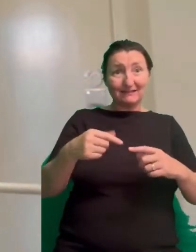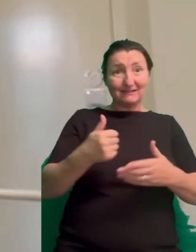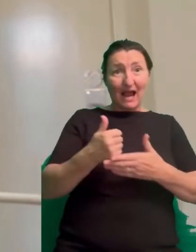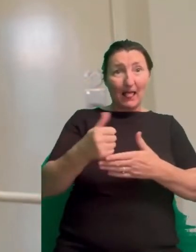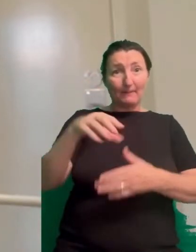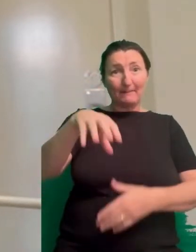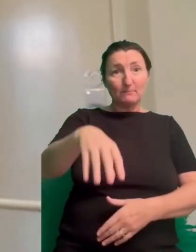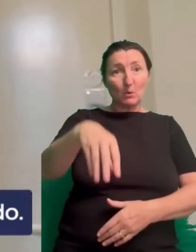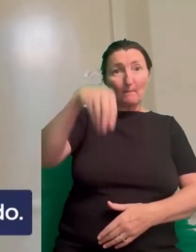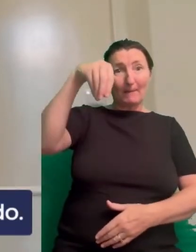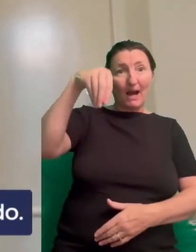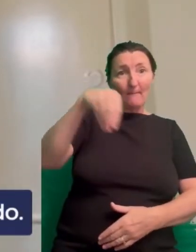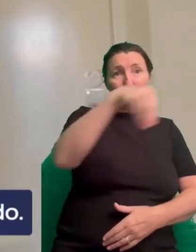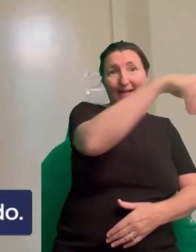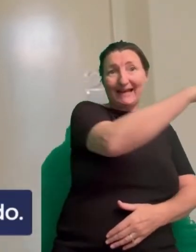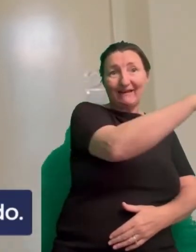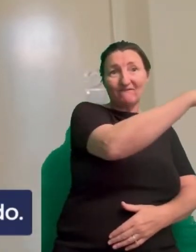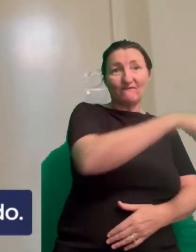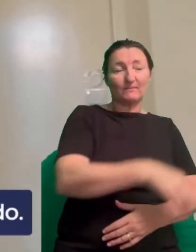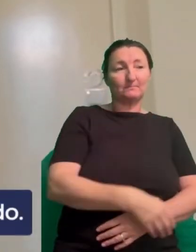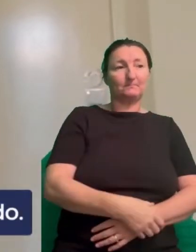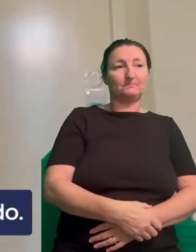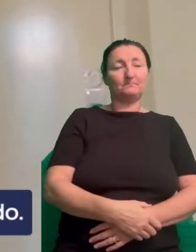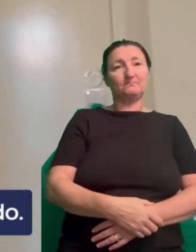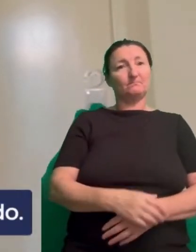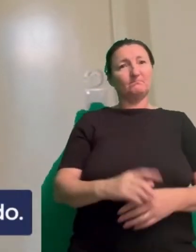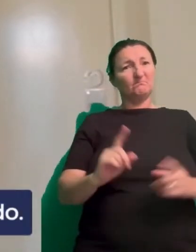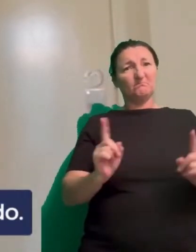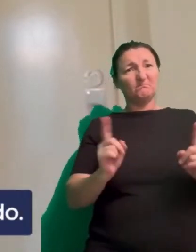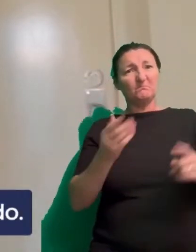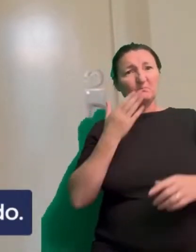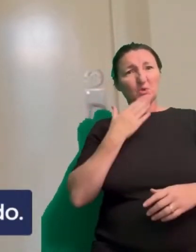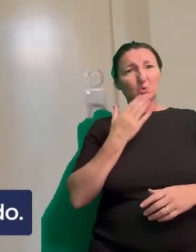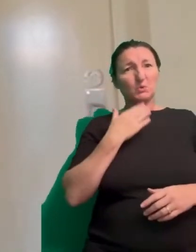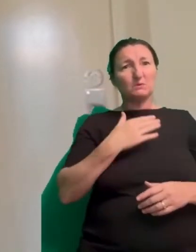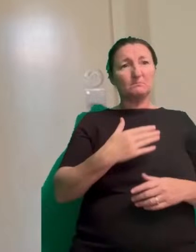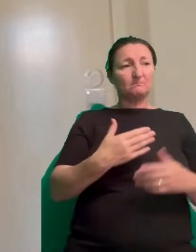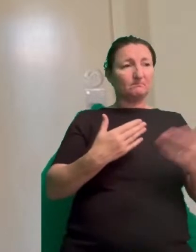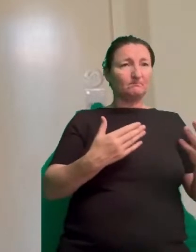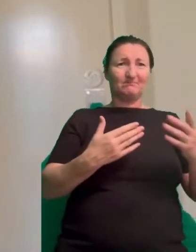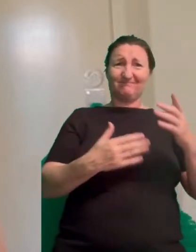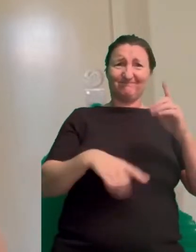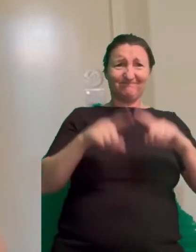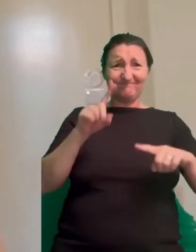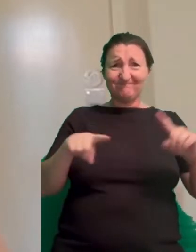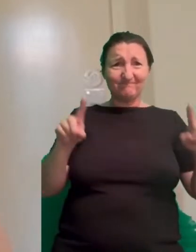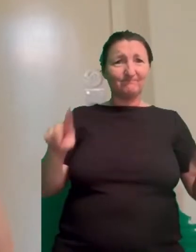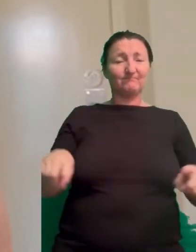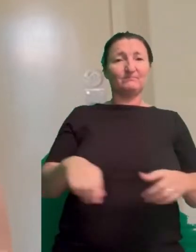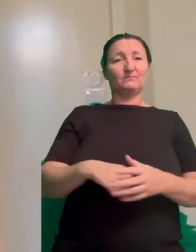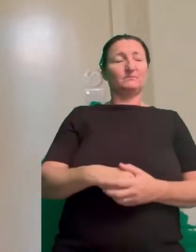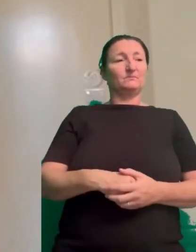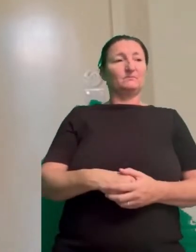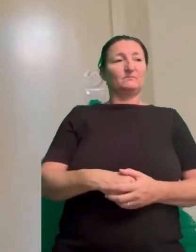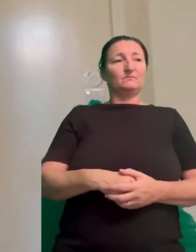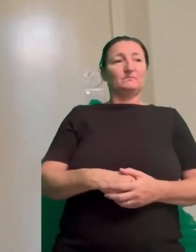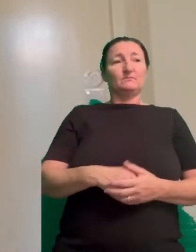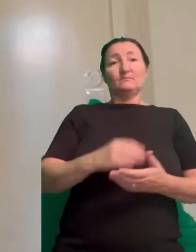So what can I do with it? I can do everything pretty much my hands can't do. I can scratch my